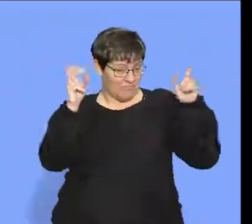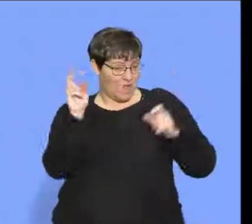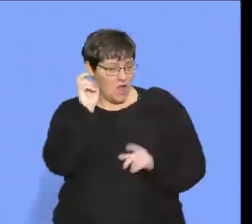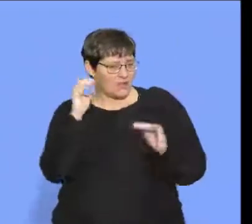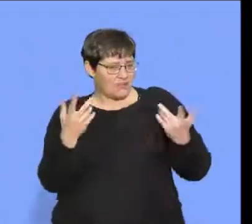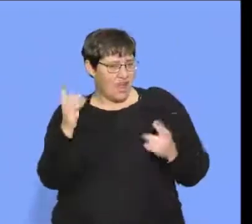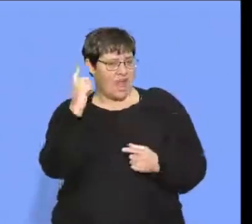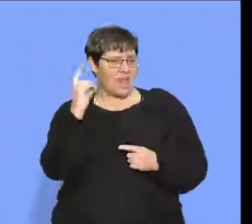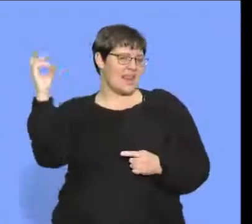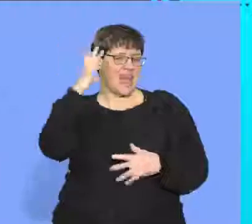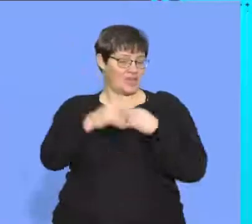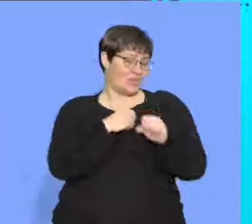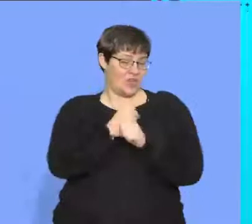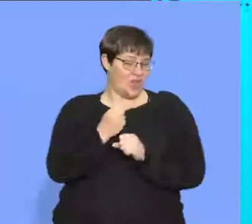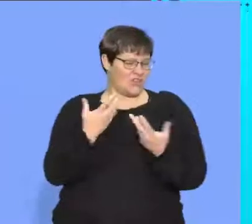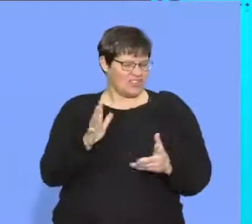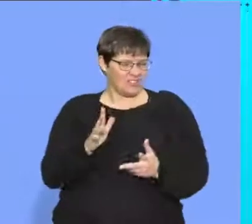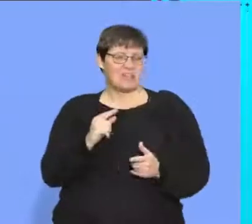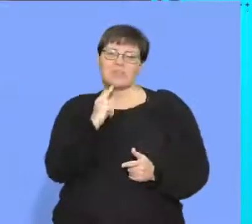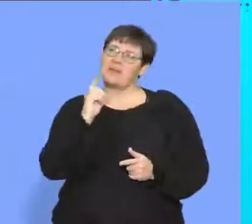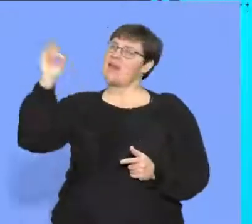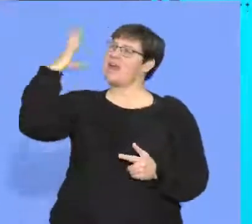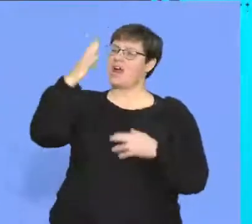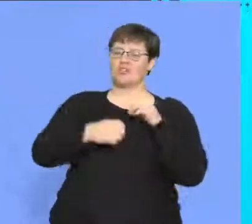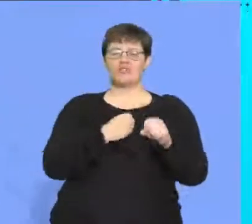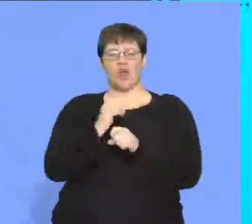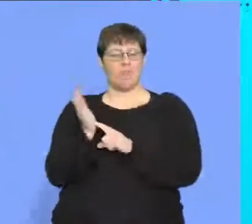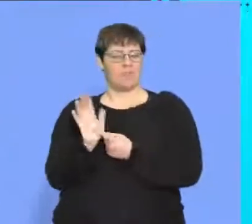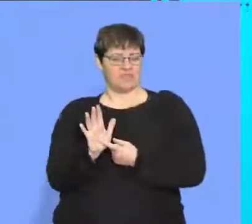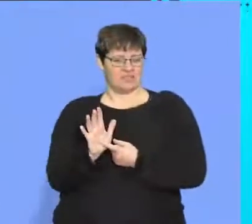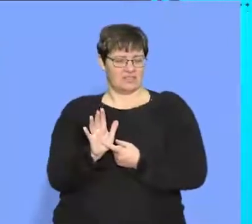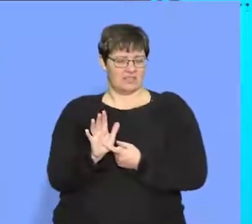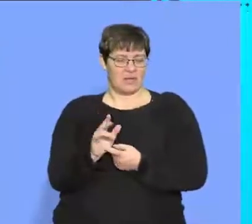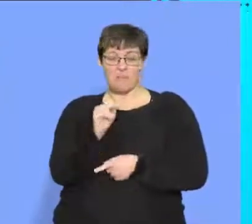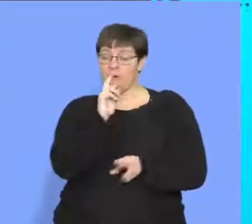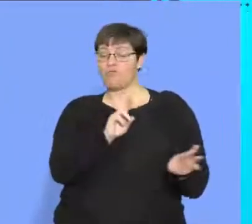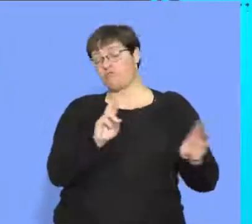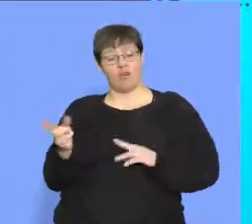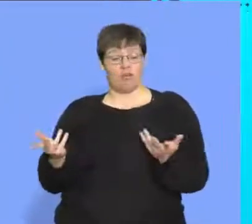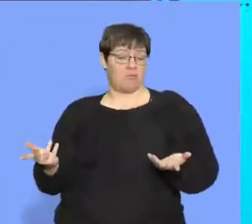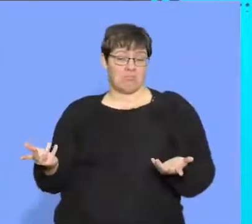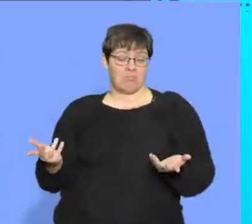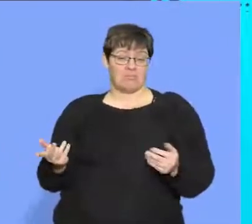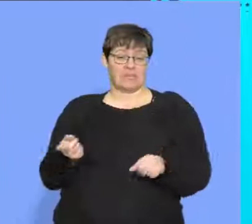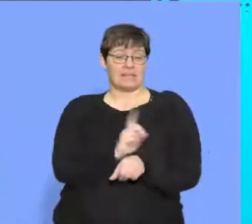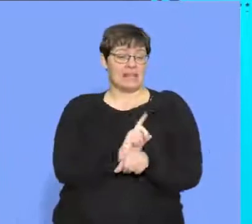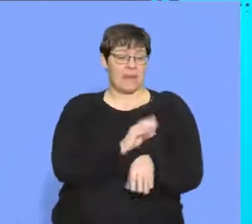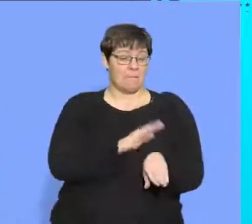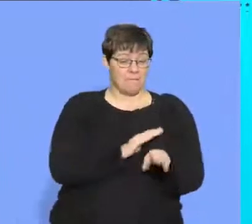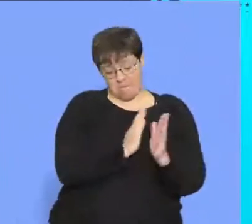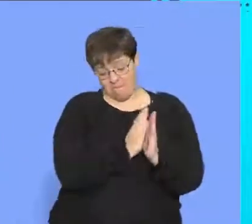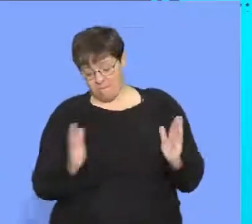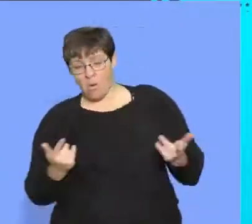heard of a light year before? When people talk about light years in movies, do they usually refer to a period